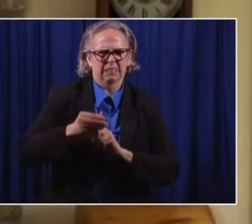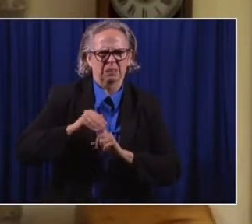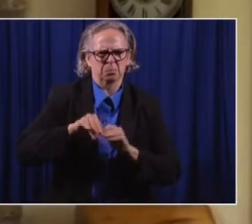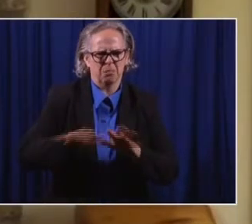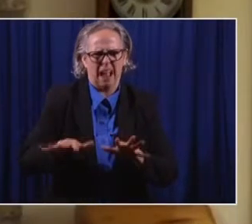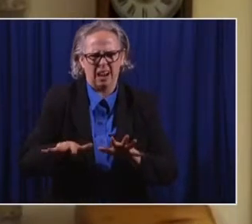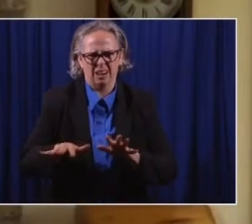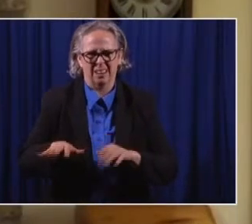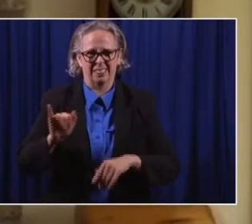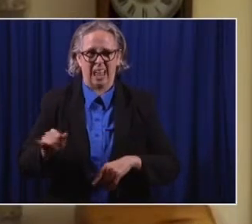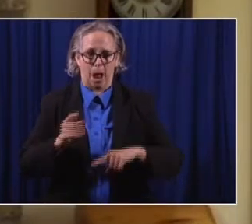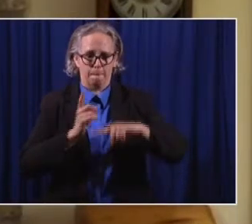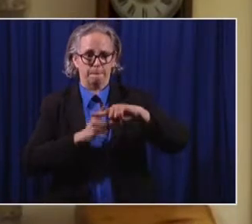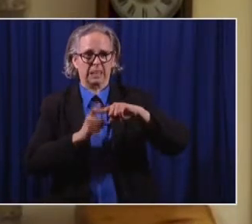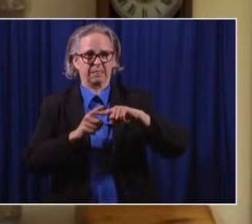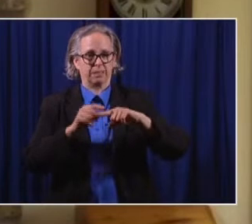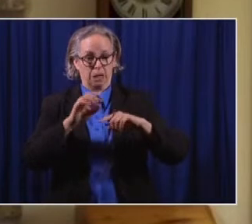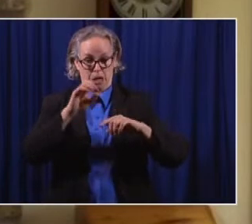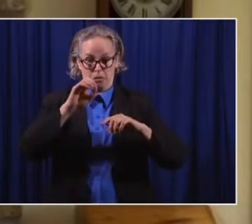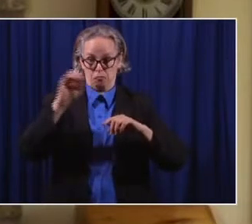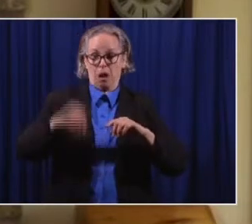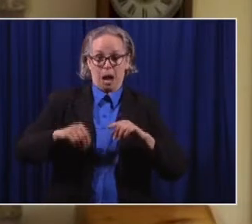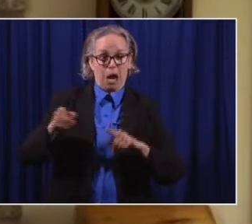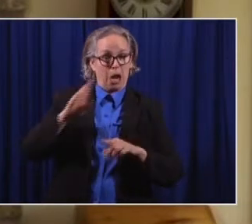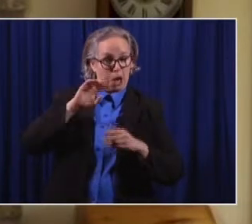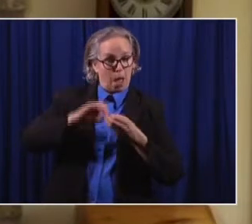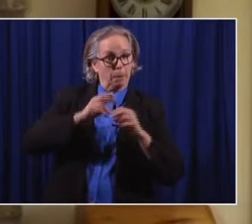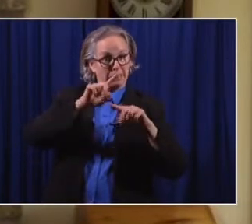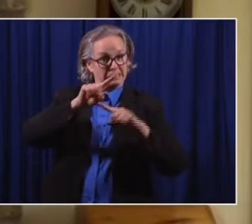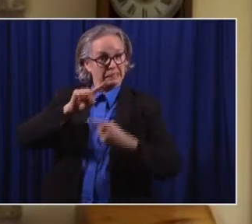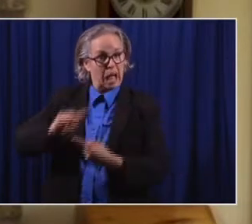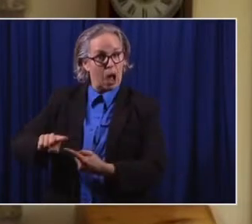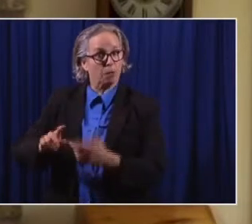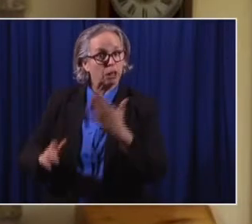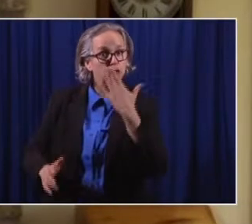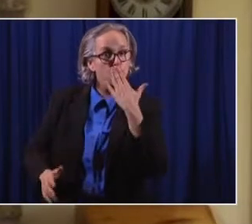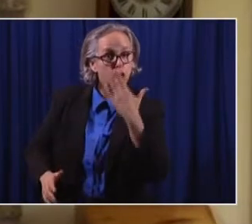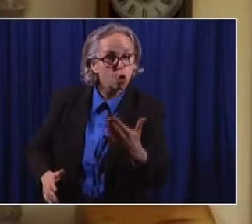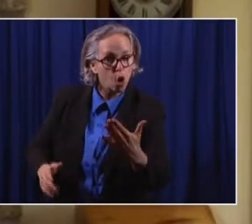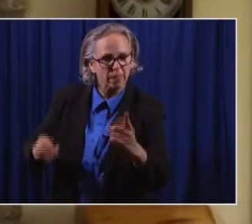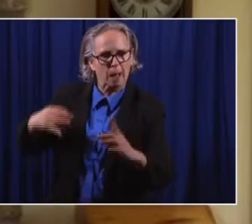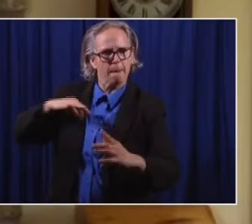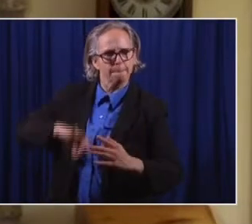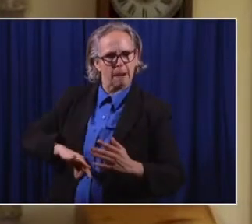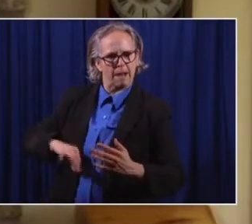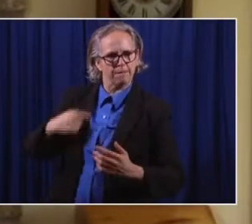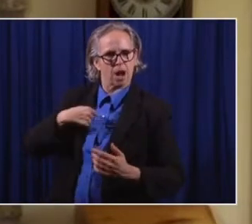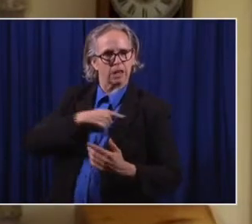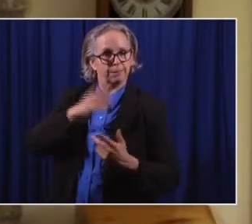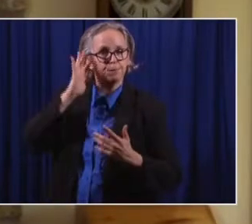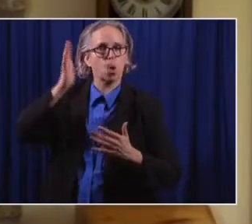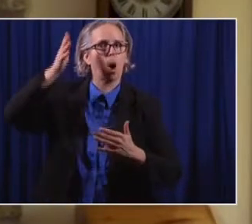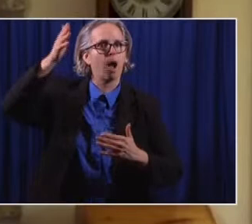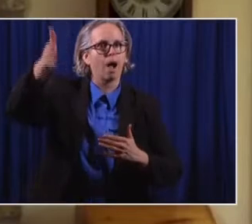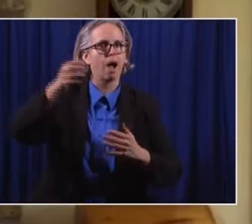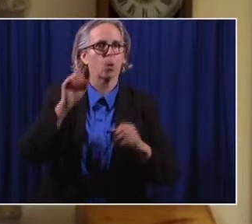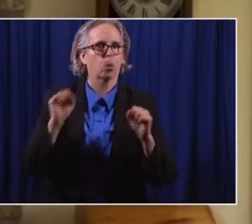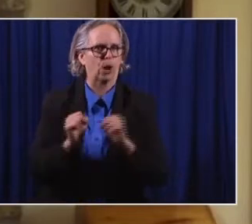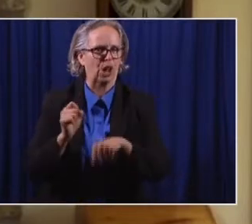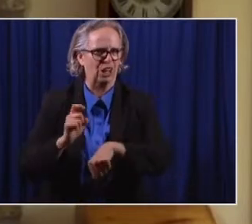down as low as we can. We're certainly headed in the right direction. We hope to see it get even